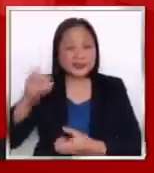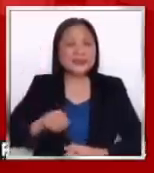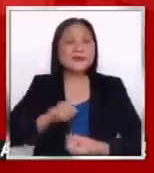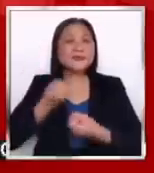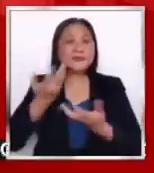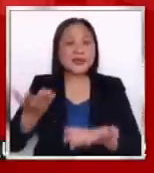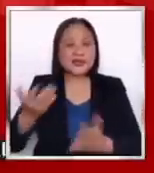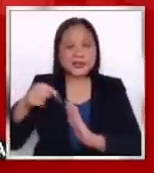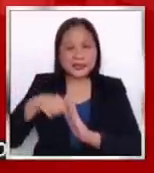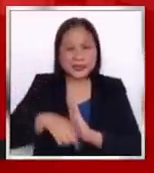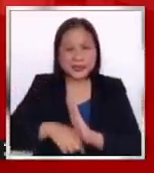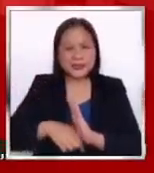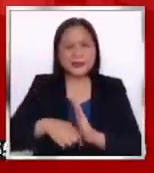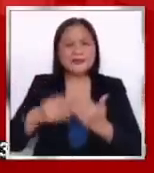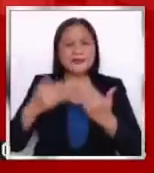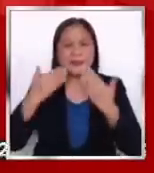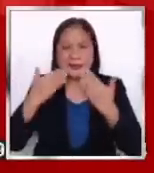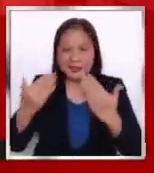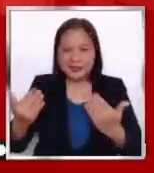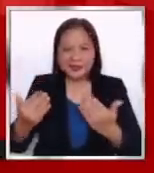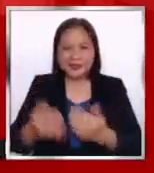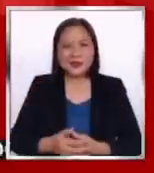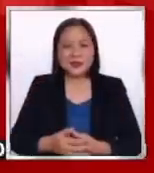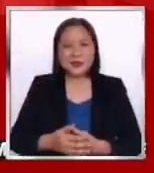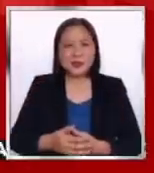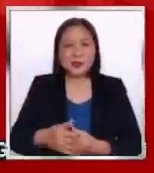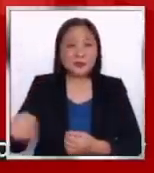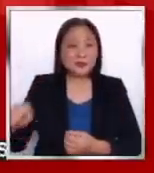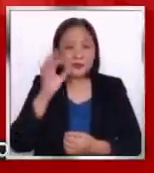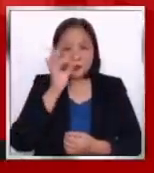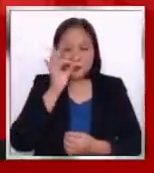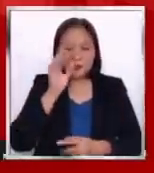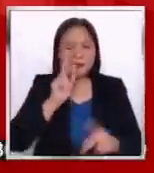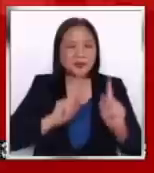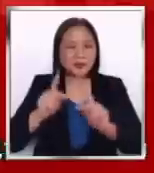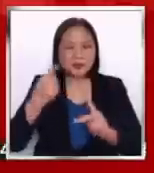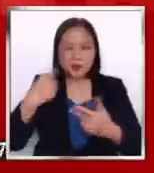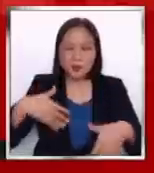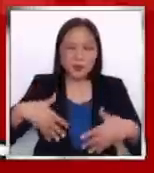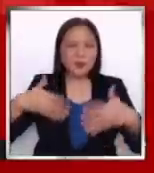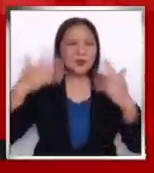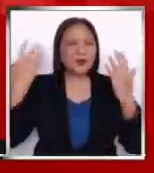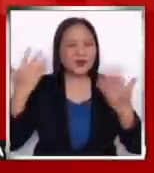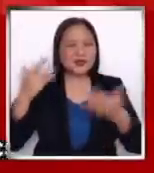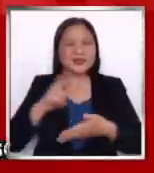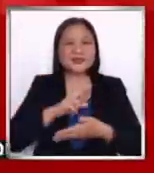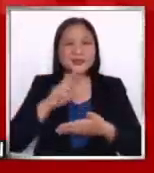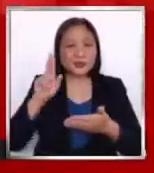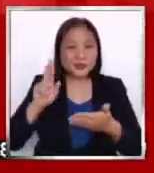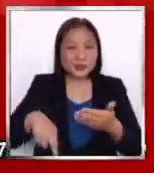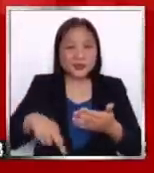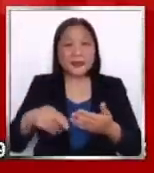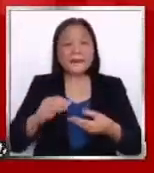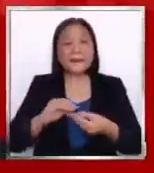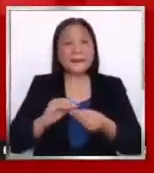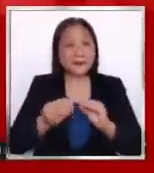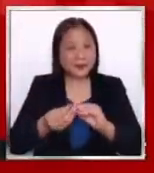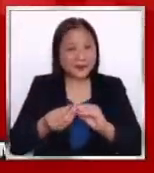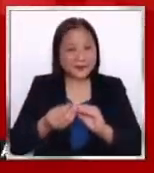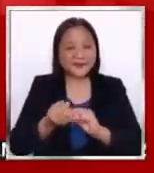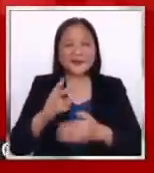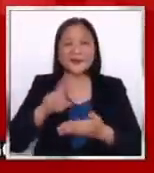of gratitude to the Filipino people for overwhelmingly voting him into office as president.